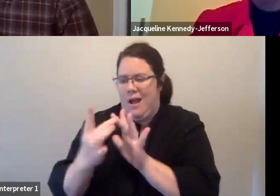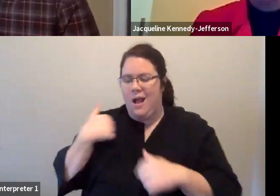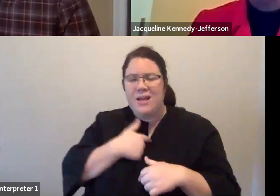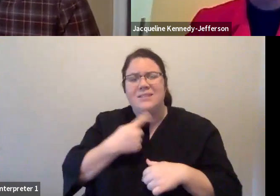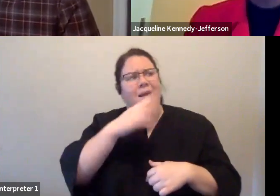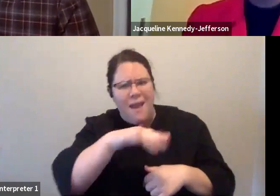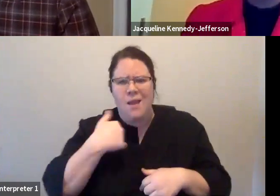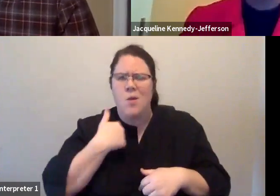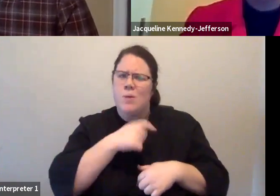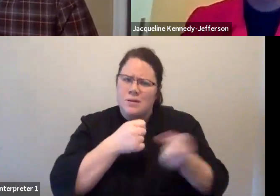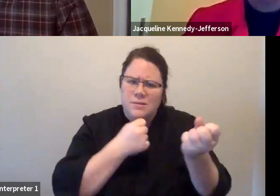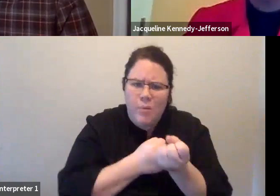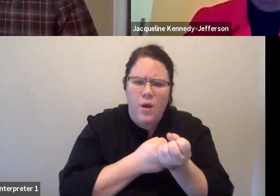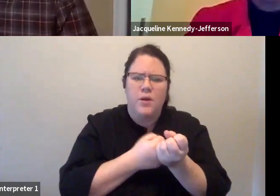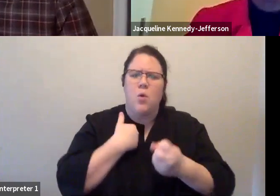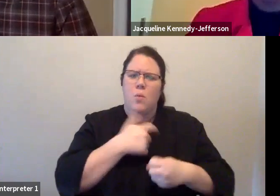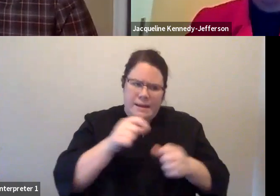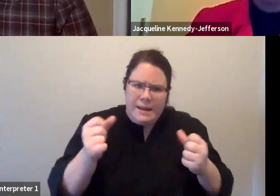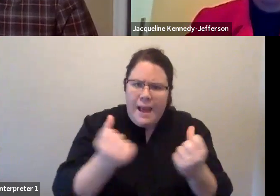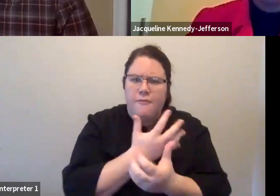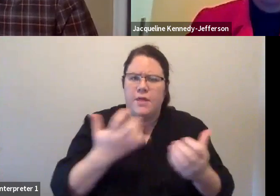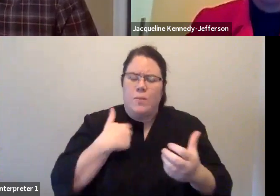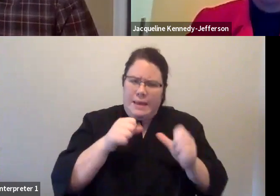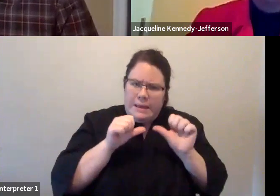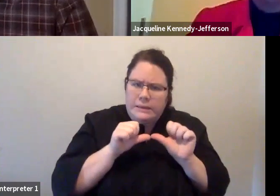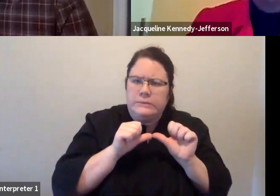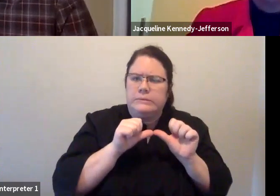build this infrastructure as we continue to grow.